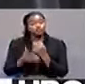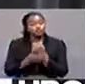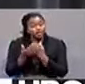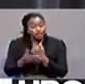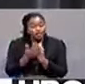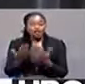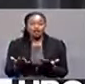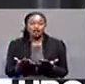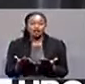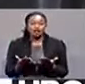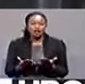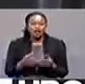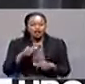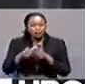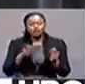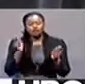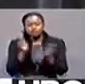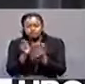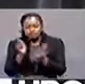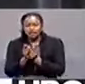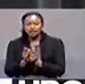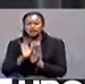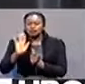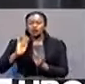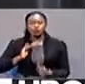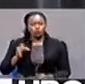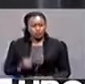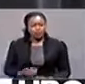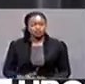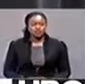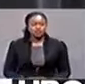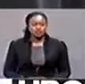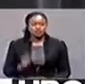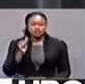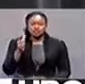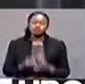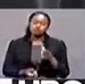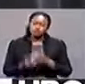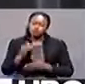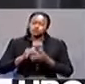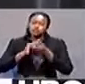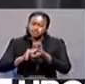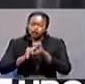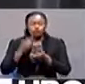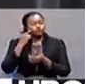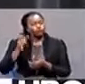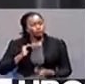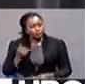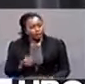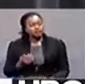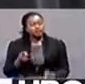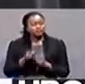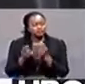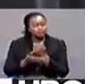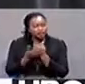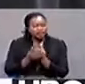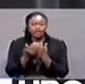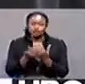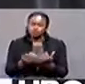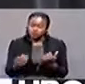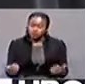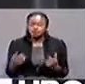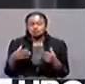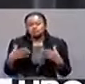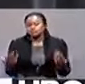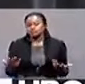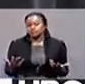the plight of the women by setting up a circus for them. He cared about children who otherwise would